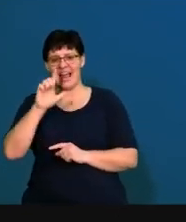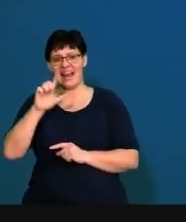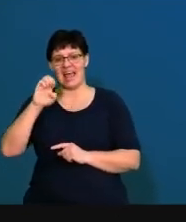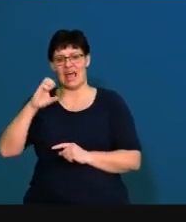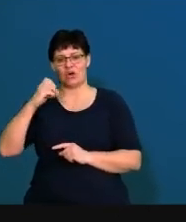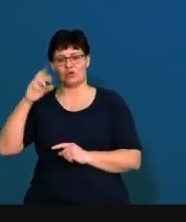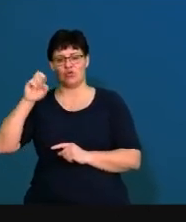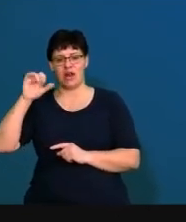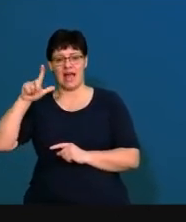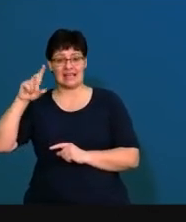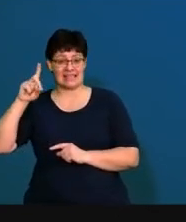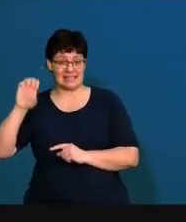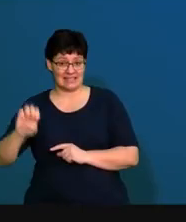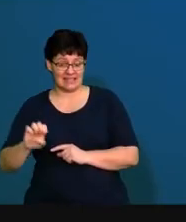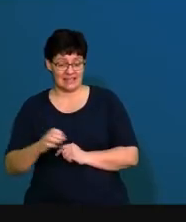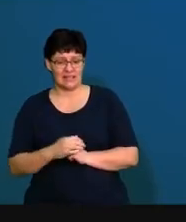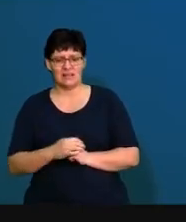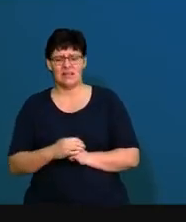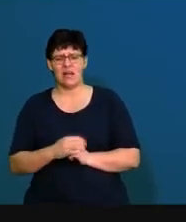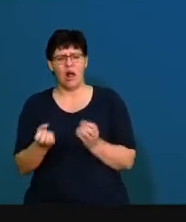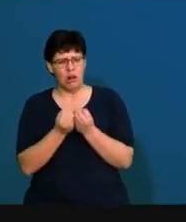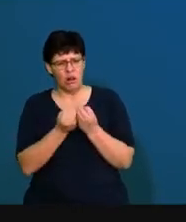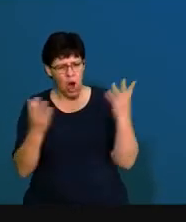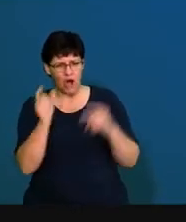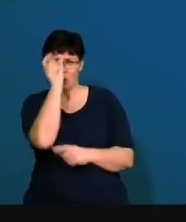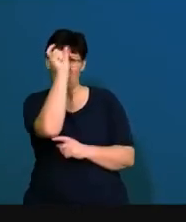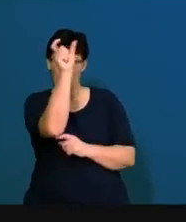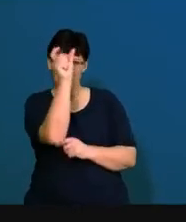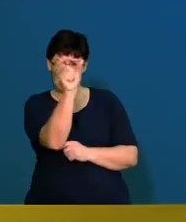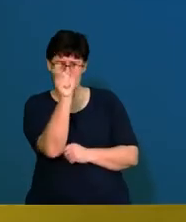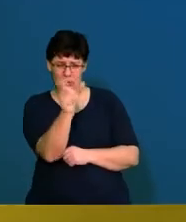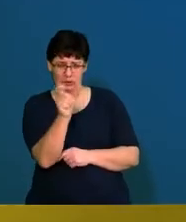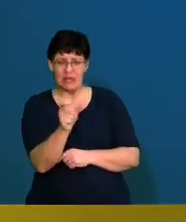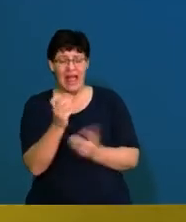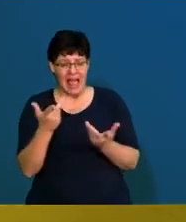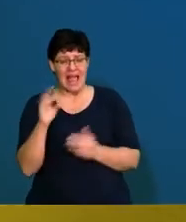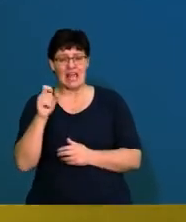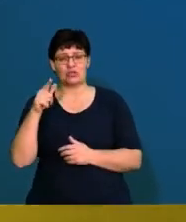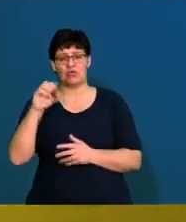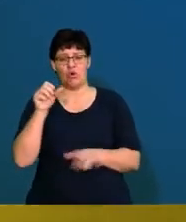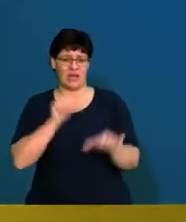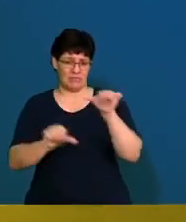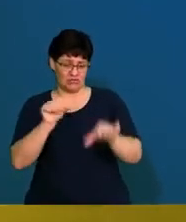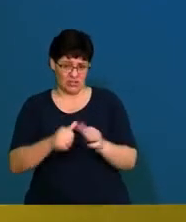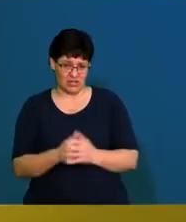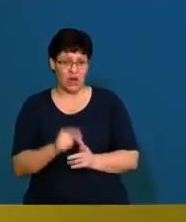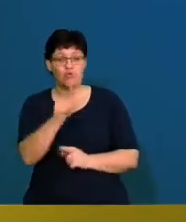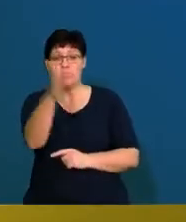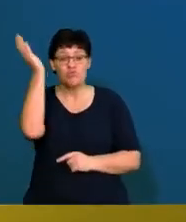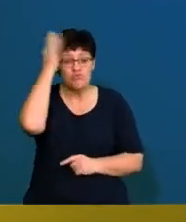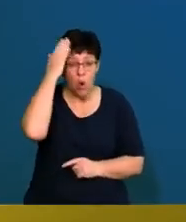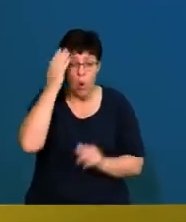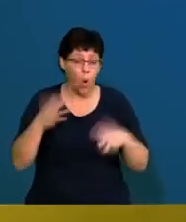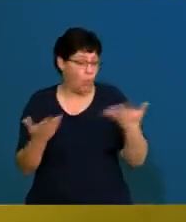electrolyte, so if you also understand that there's a lot of terminology in electrochemistry, and it's either we know